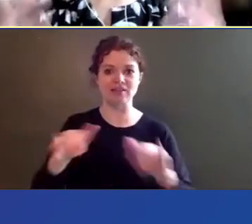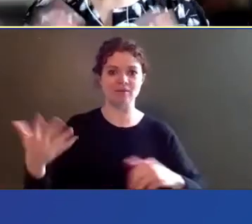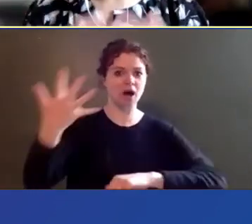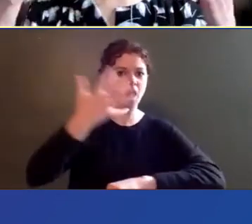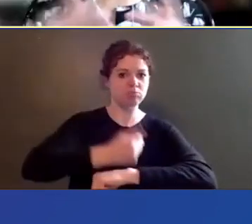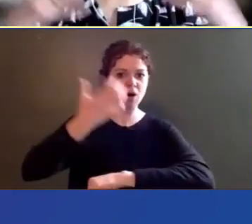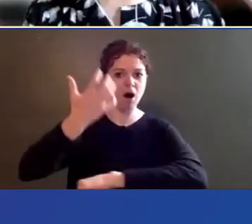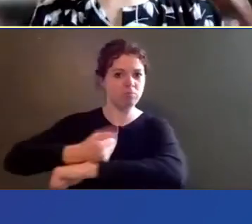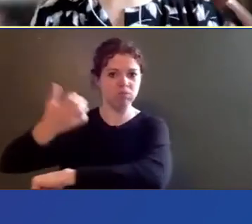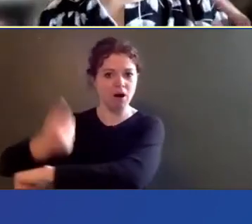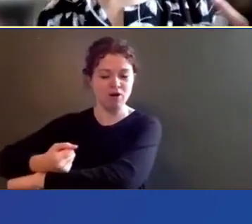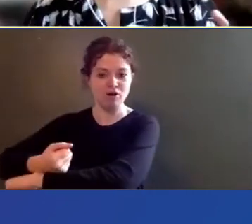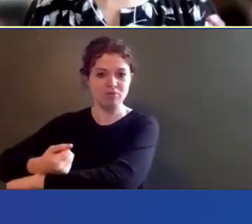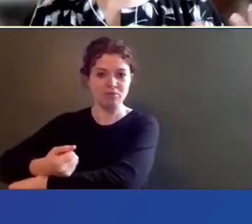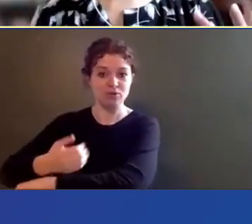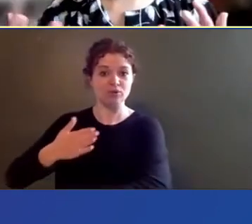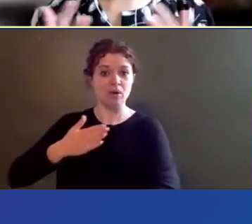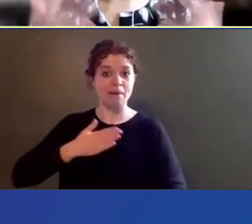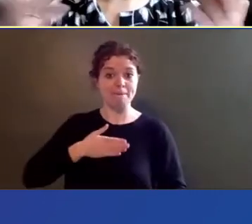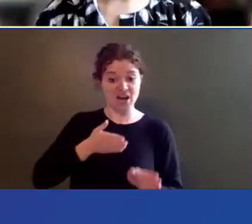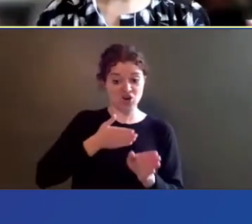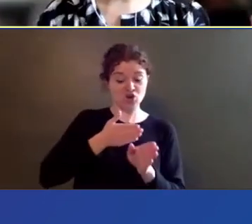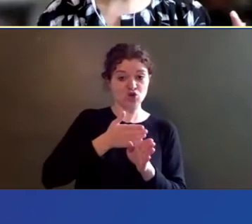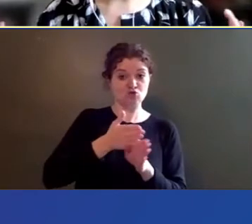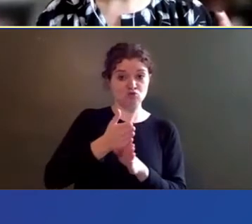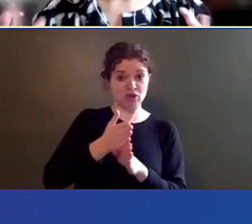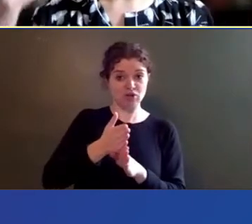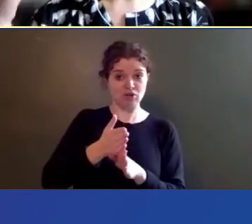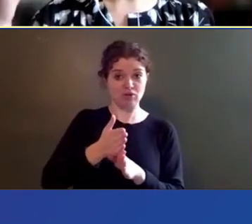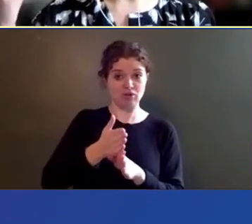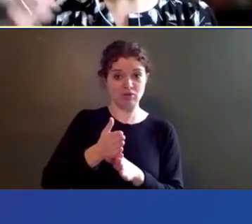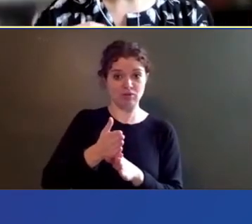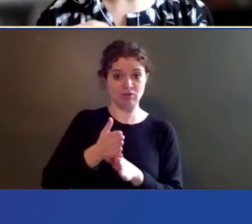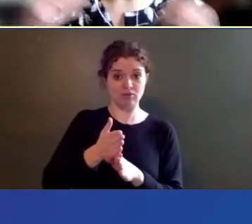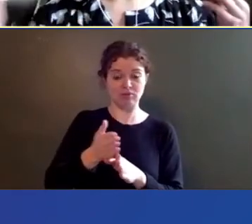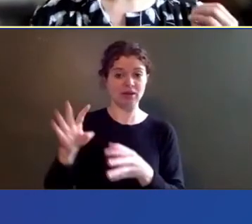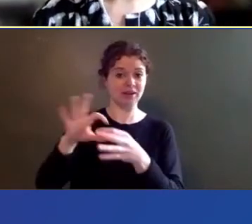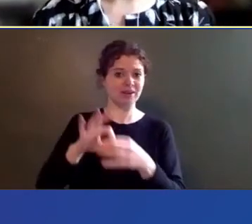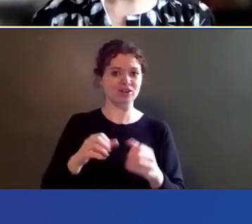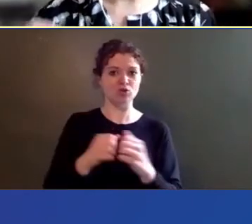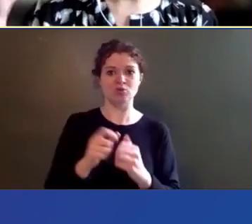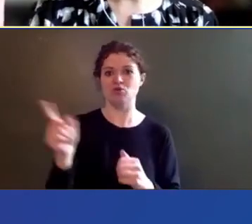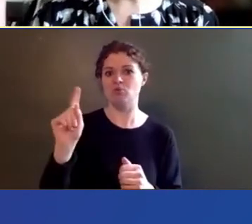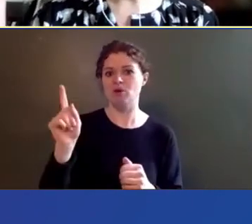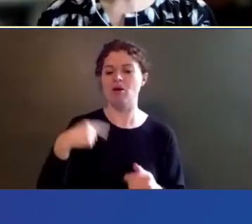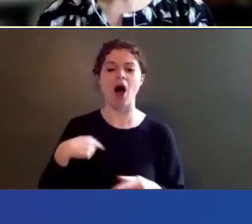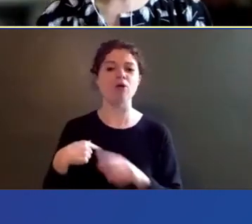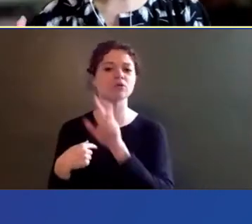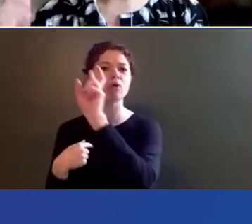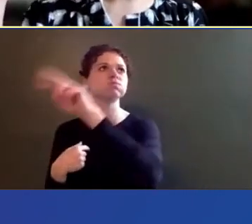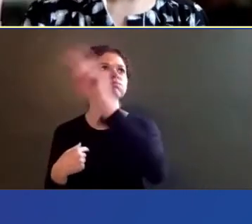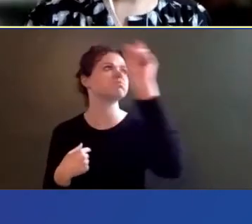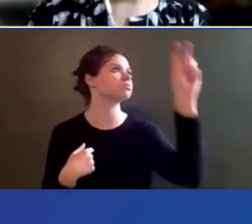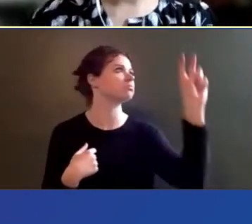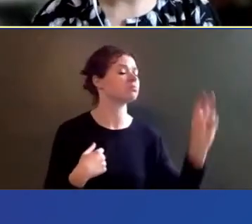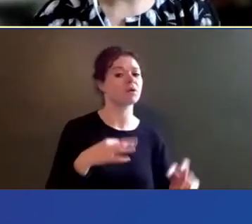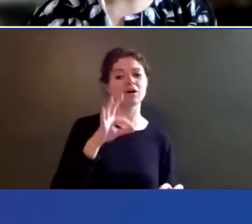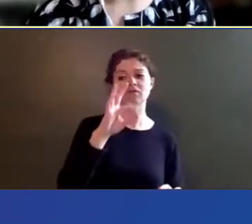career geographically before the pandemic was very all over the place. I was in Florida,